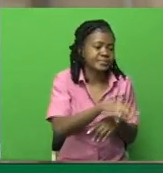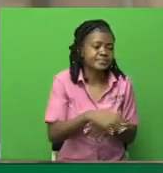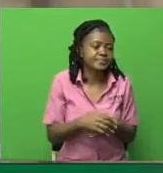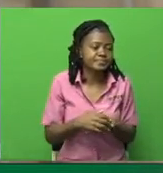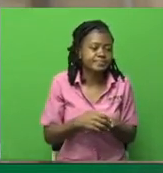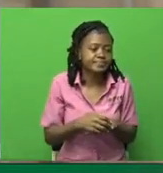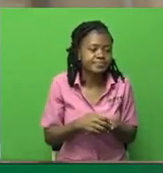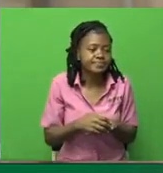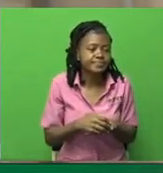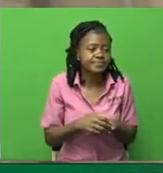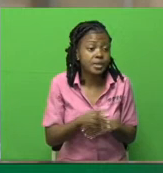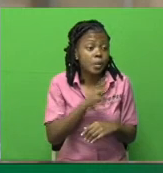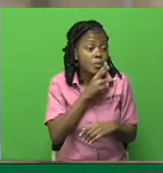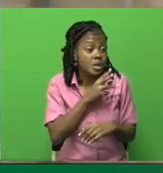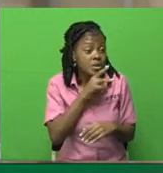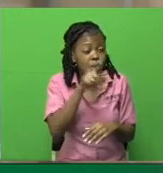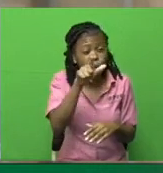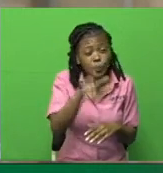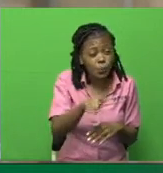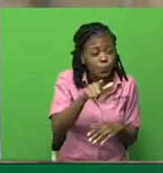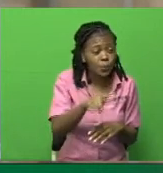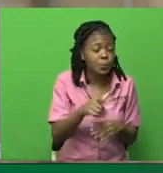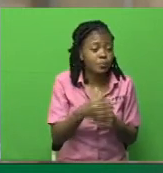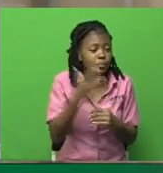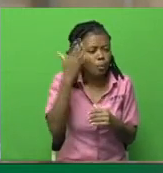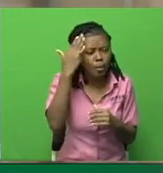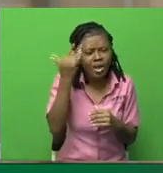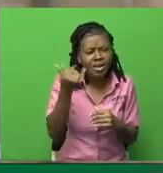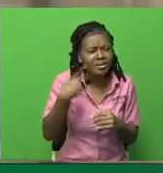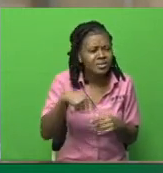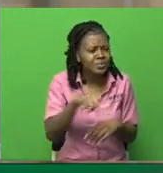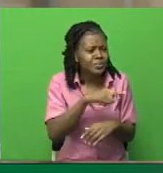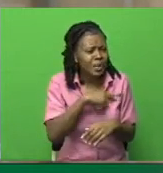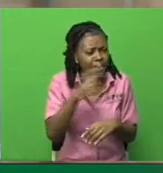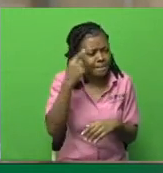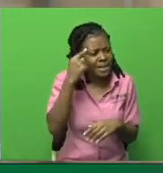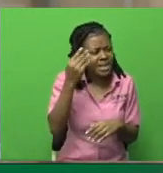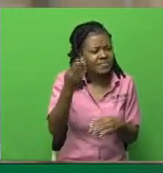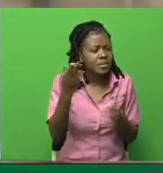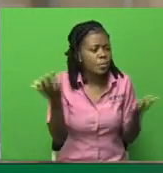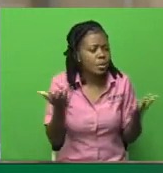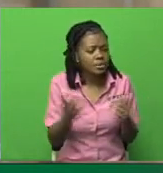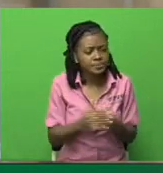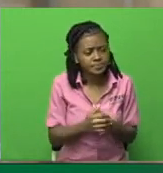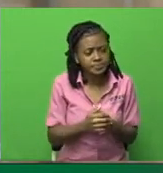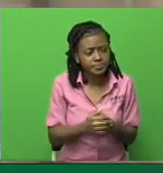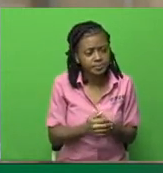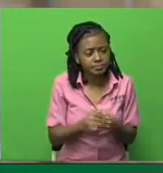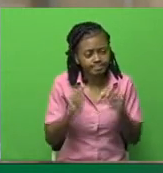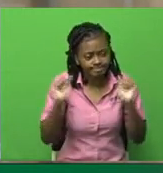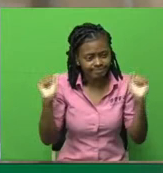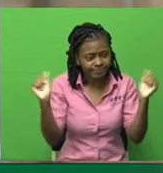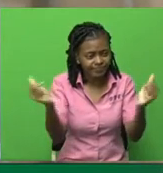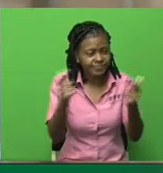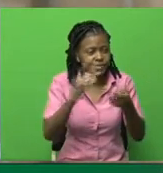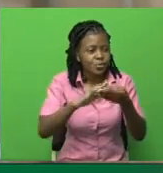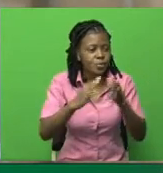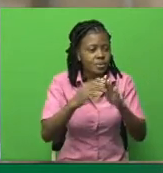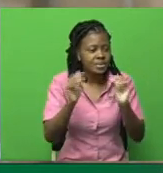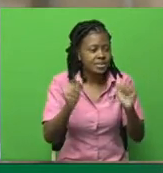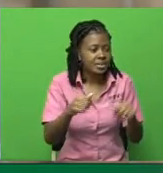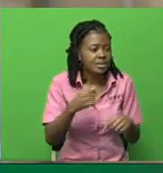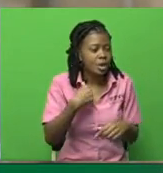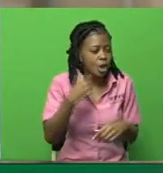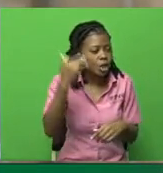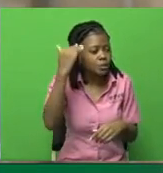Below because we believe Madam speaker we believe that no Community wise everyone is entitled to a